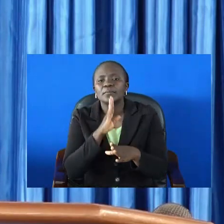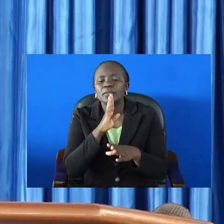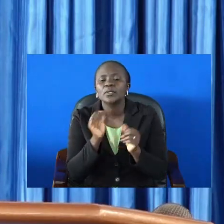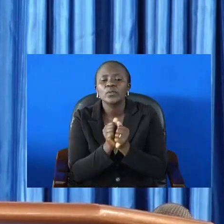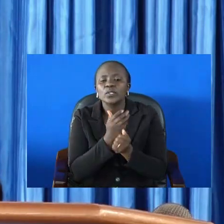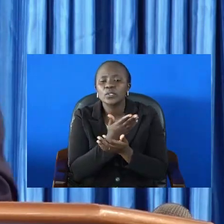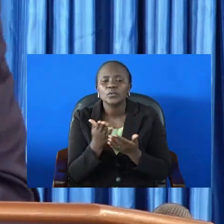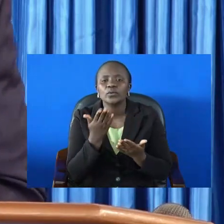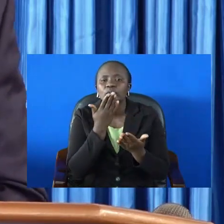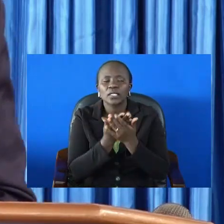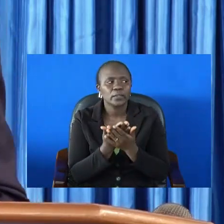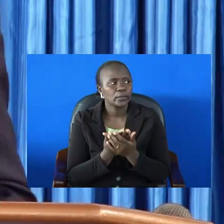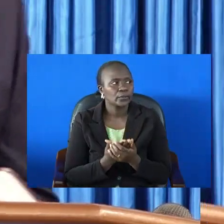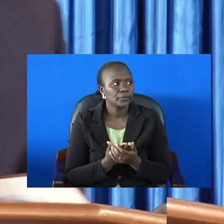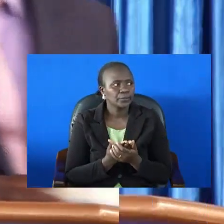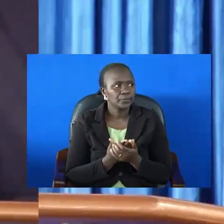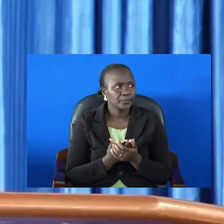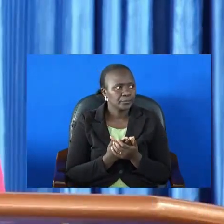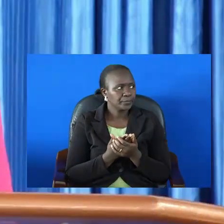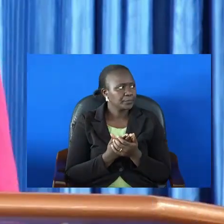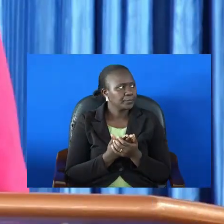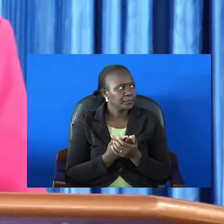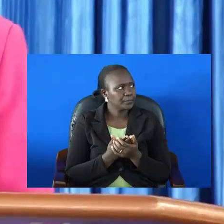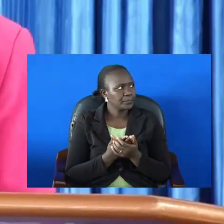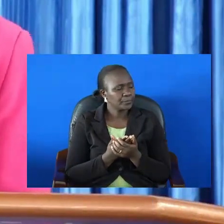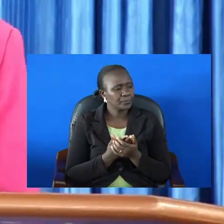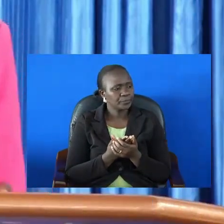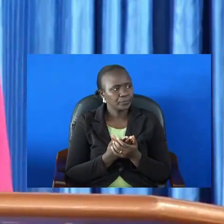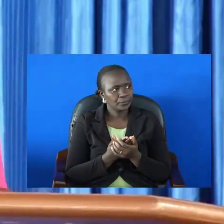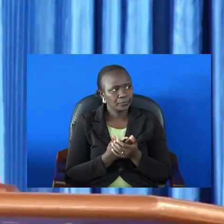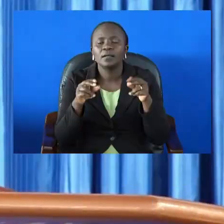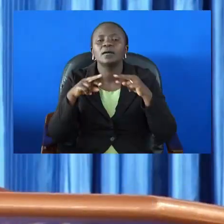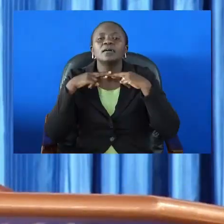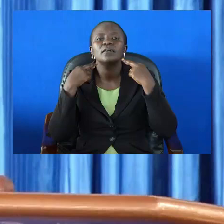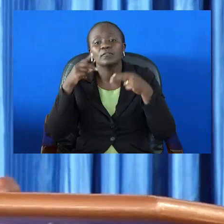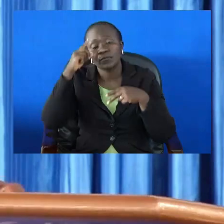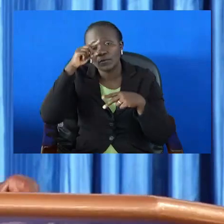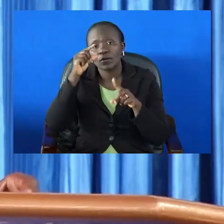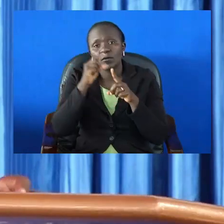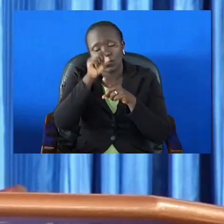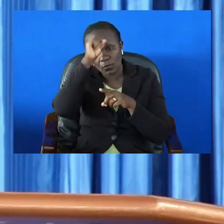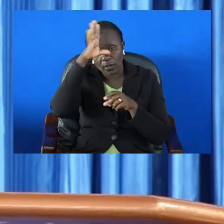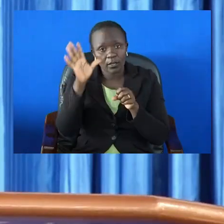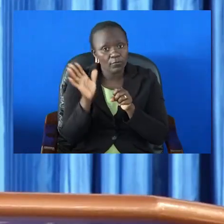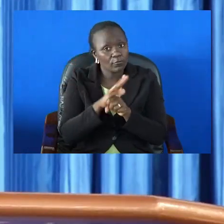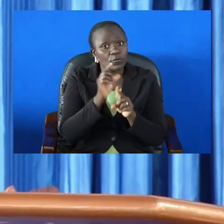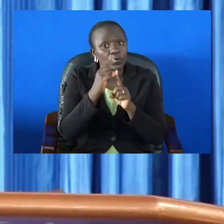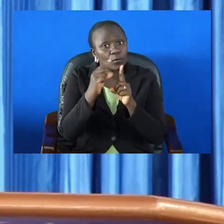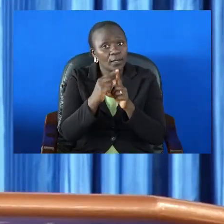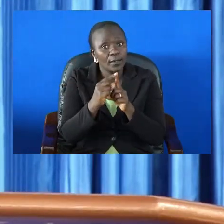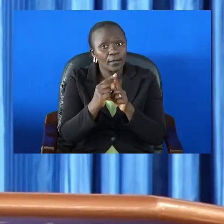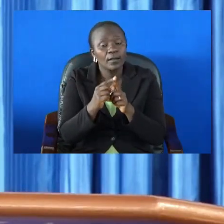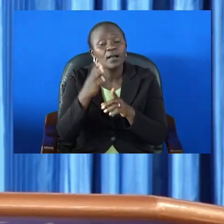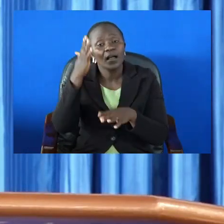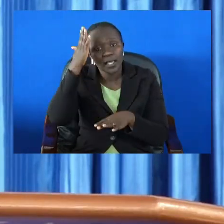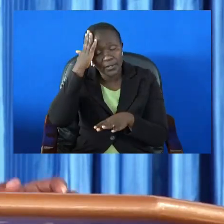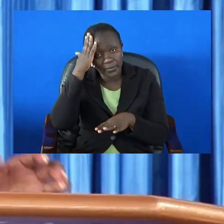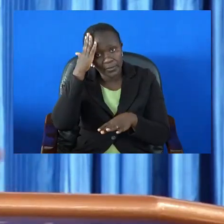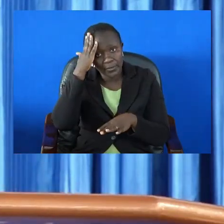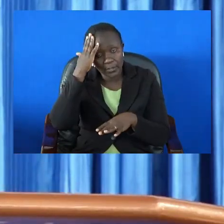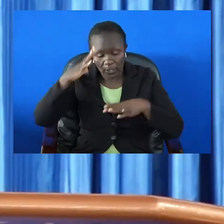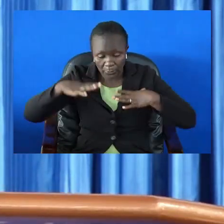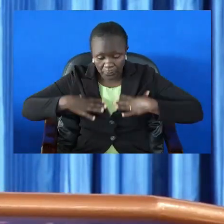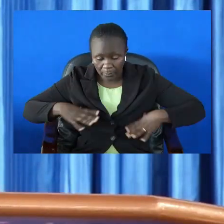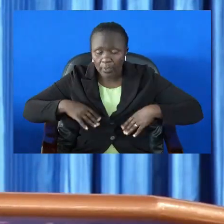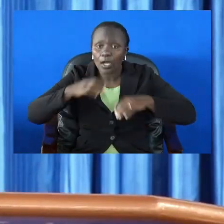you. Thank you. Thank you so much, Reverend, for that wonderful word. I know